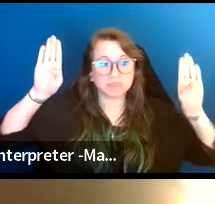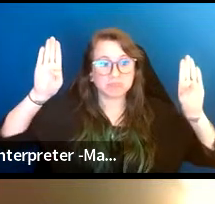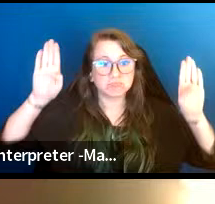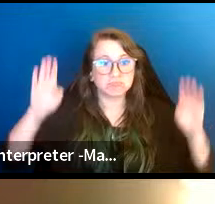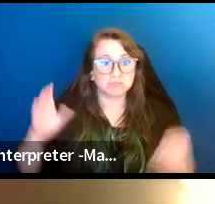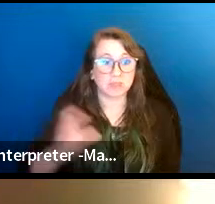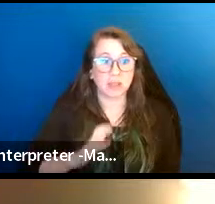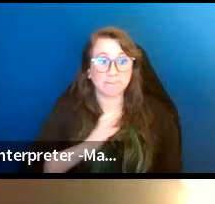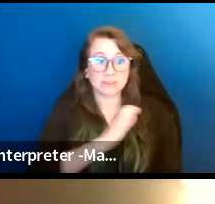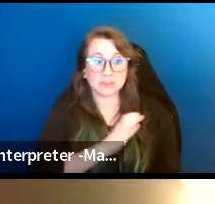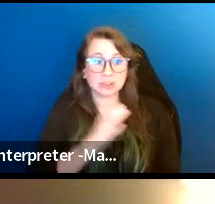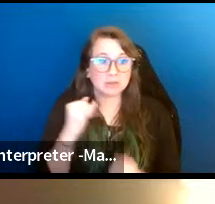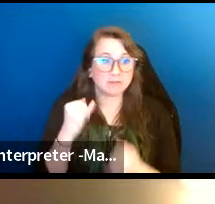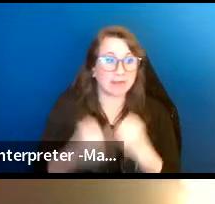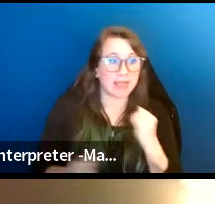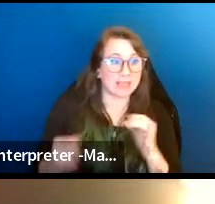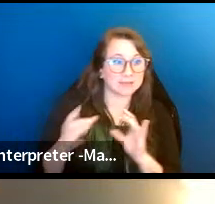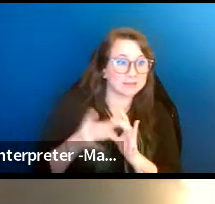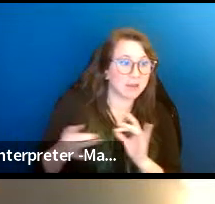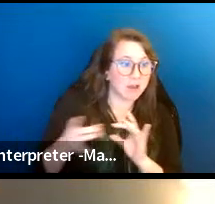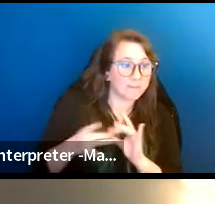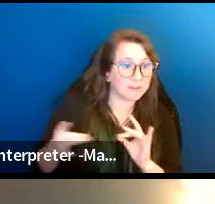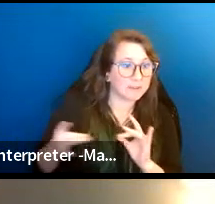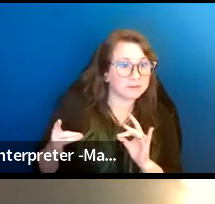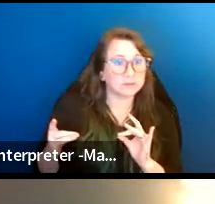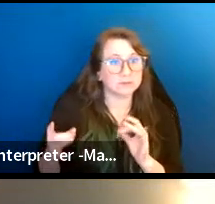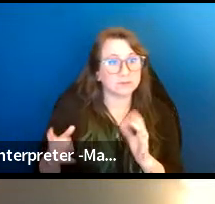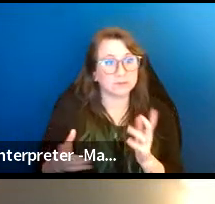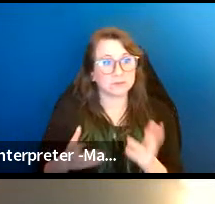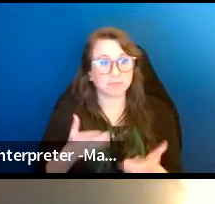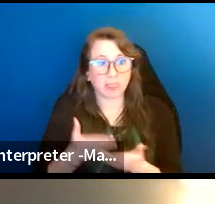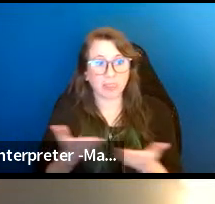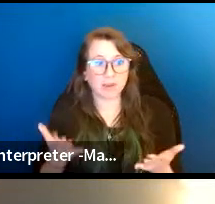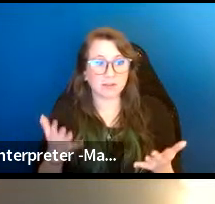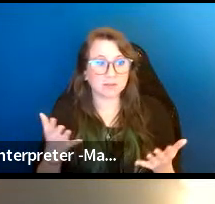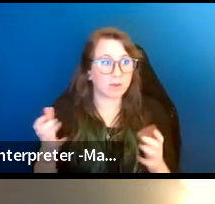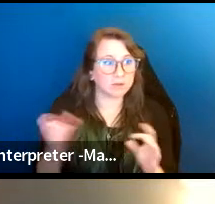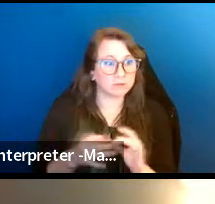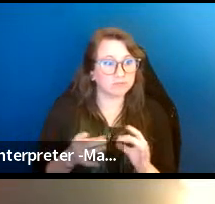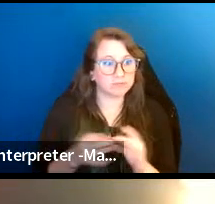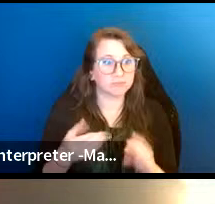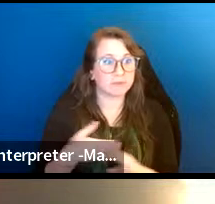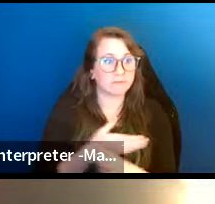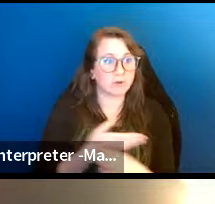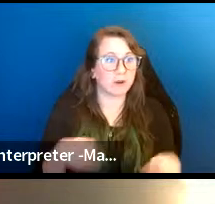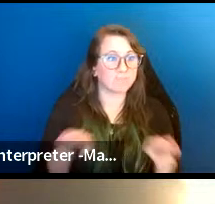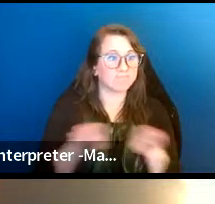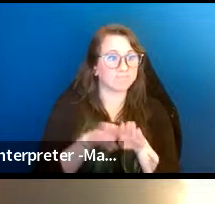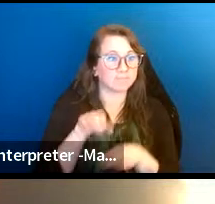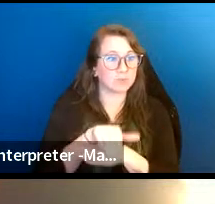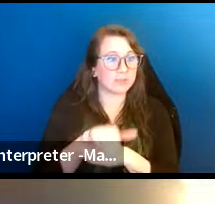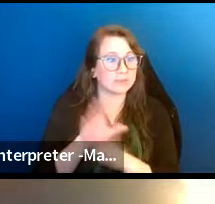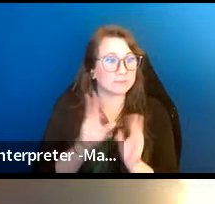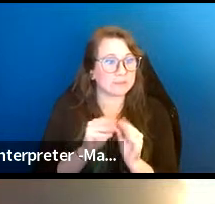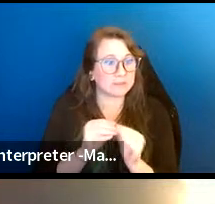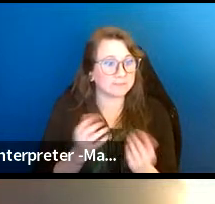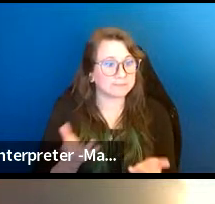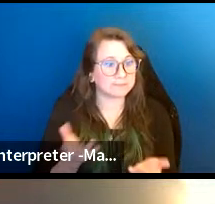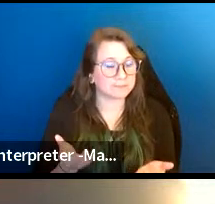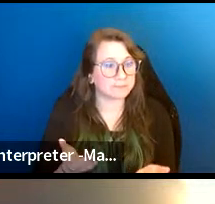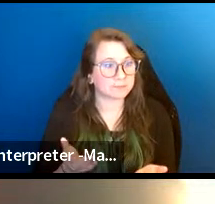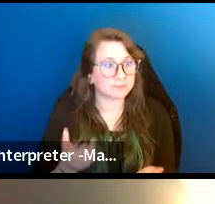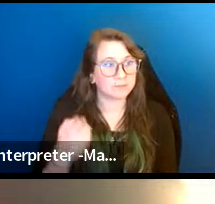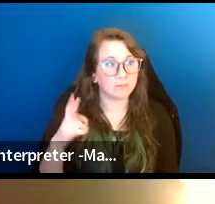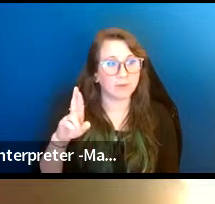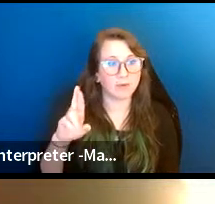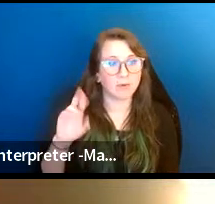Commissioners, was there any final comments or things that like to be said before I adjourn tonight's meeting? Commissioner